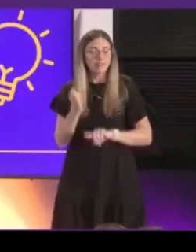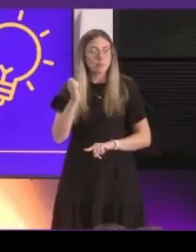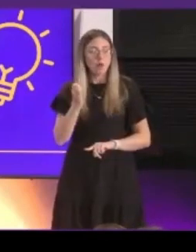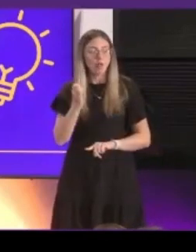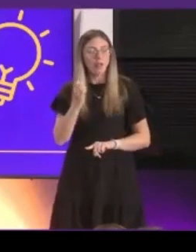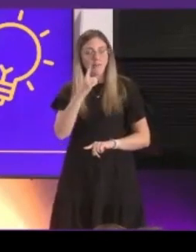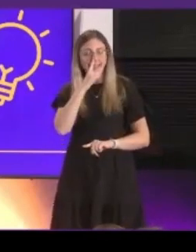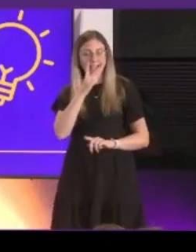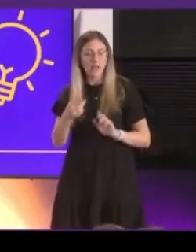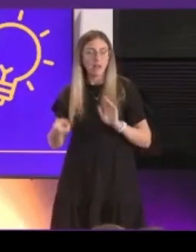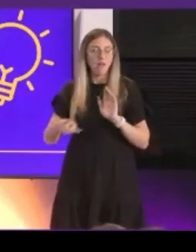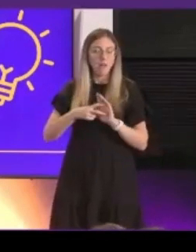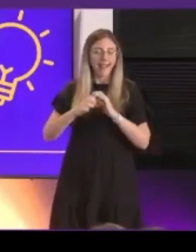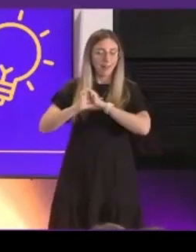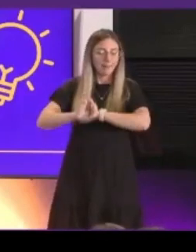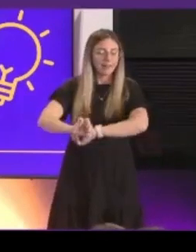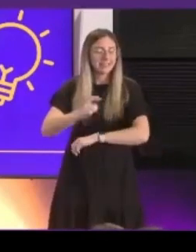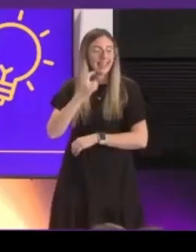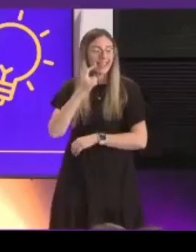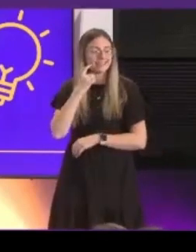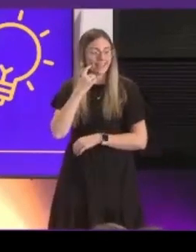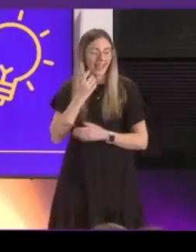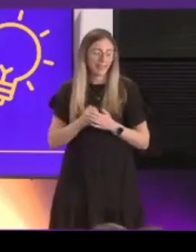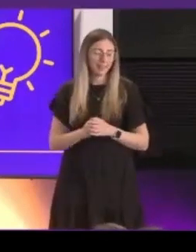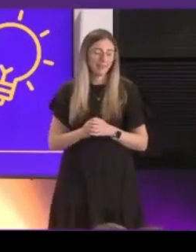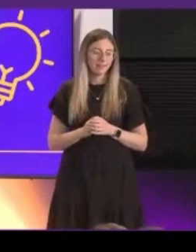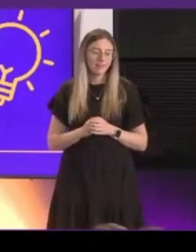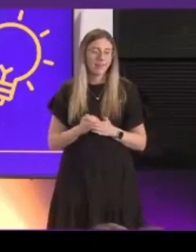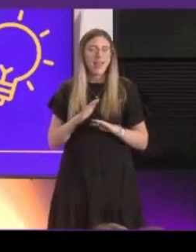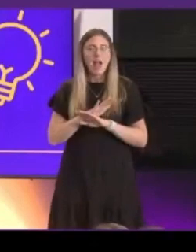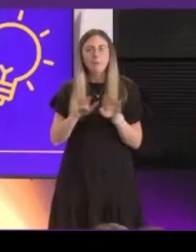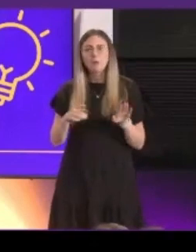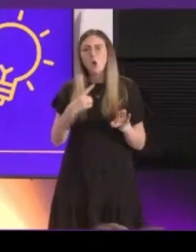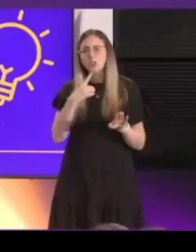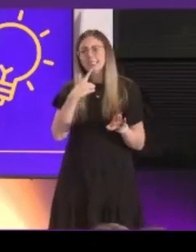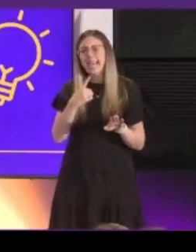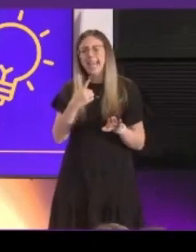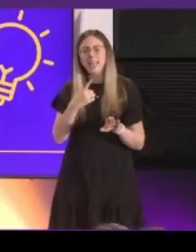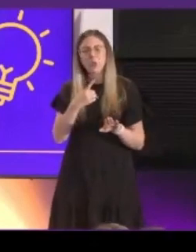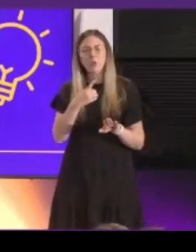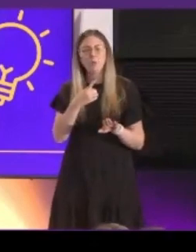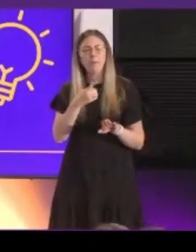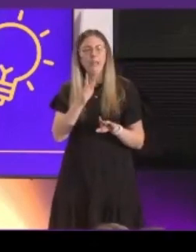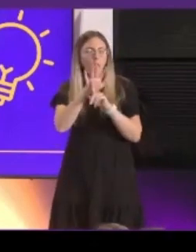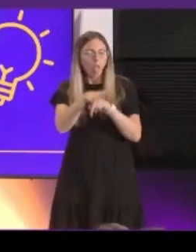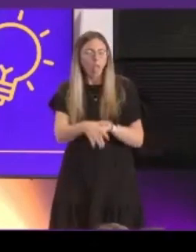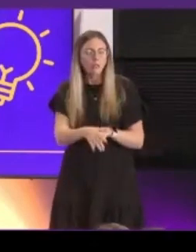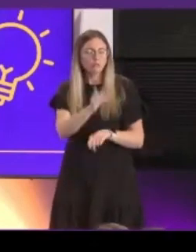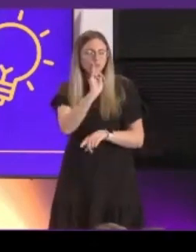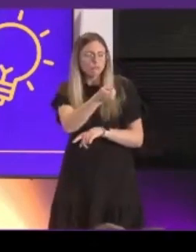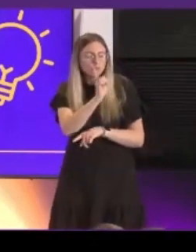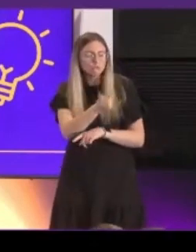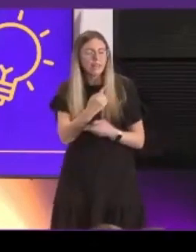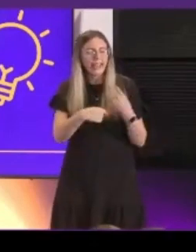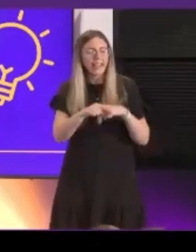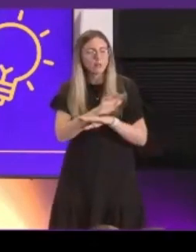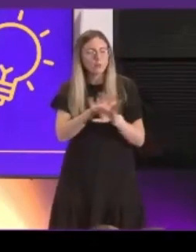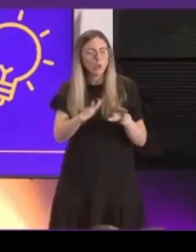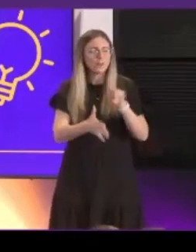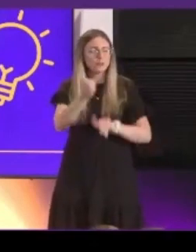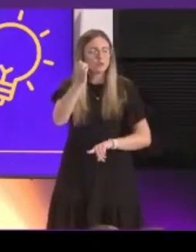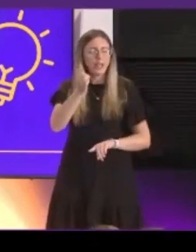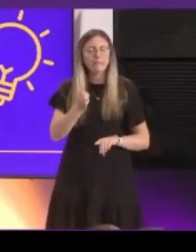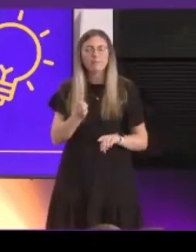that relatively easily. So I'm not going to say it's a kind of direct financial penalty or bonus or anything like that. But what I would say is there's